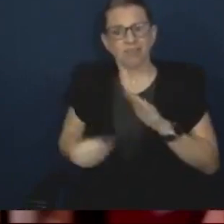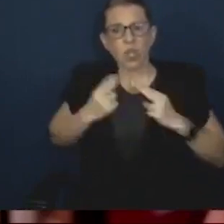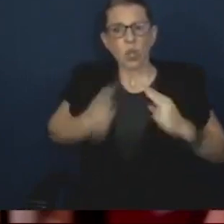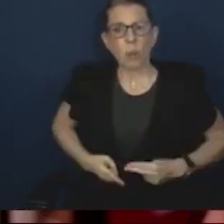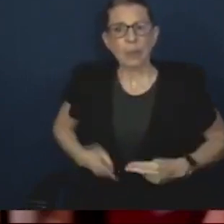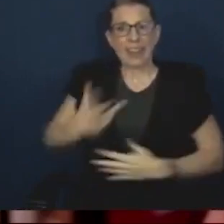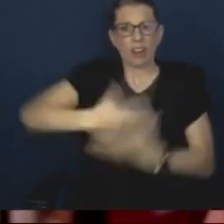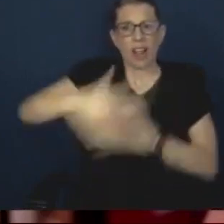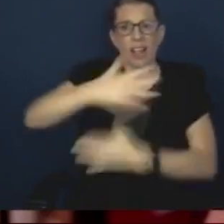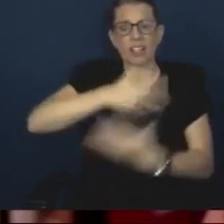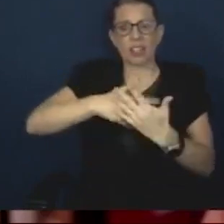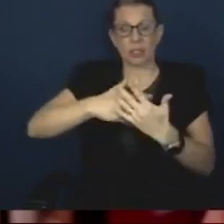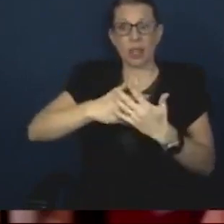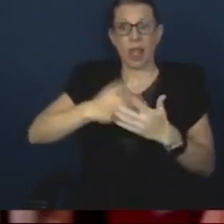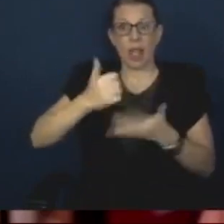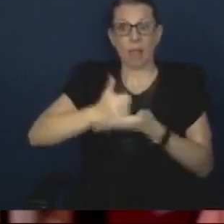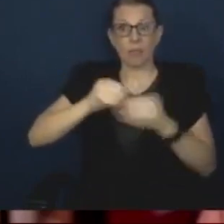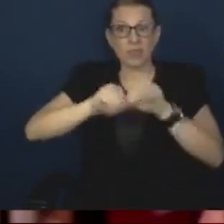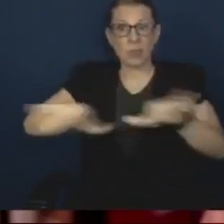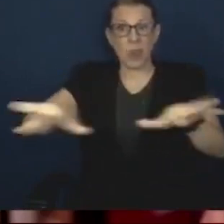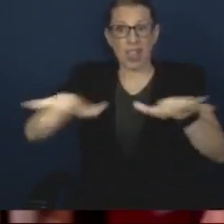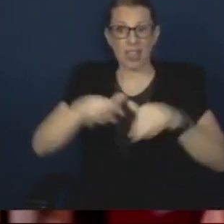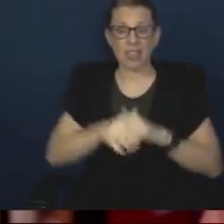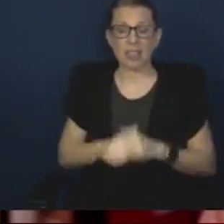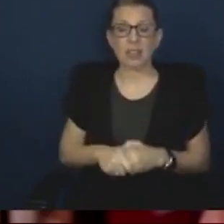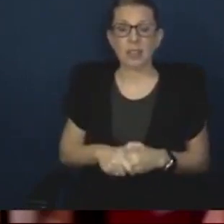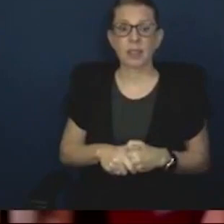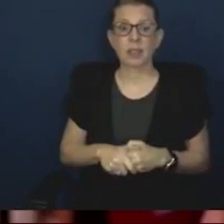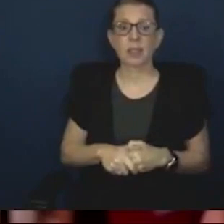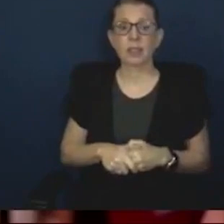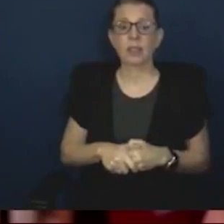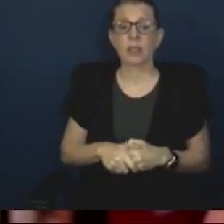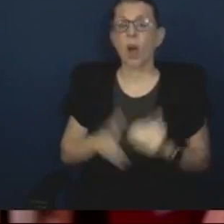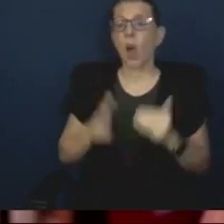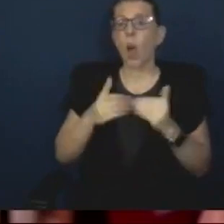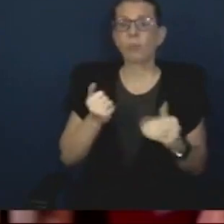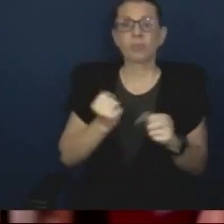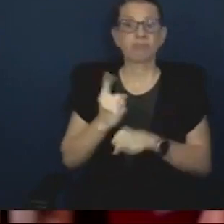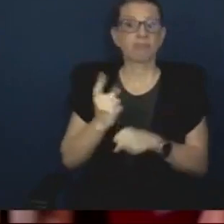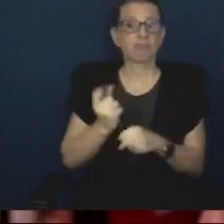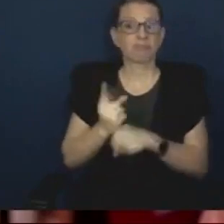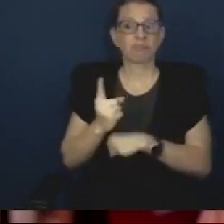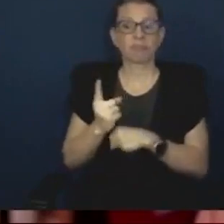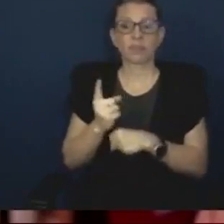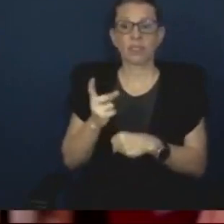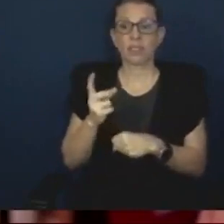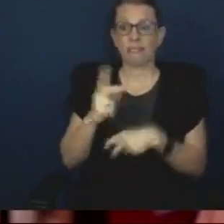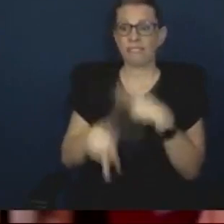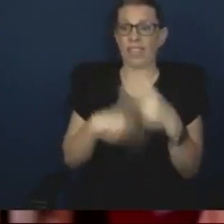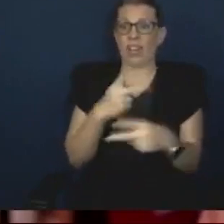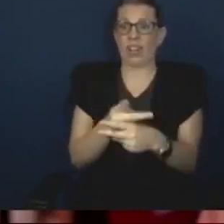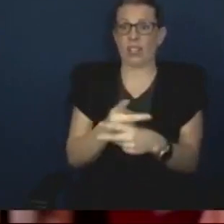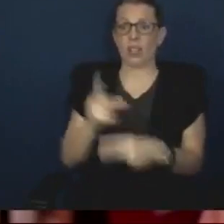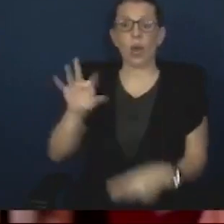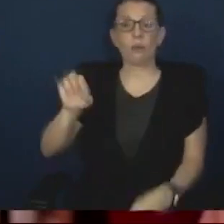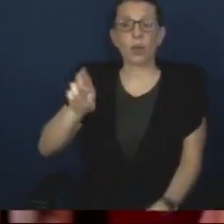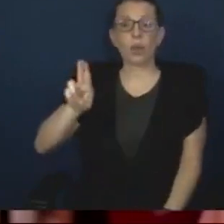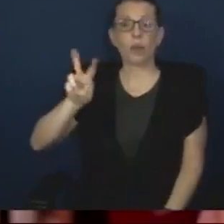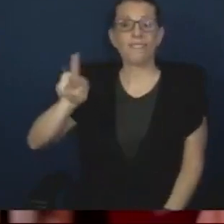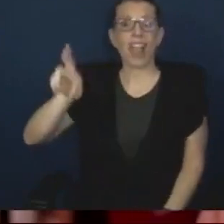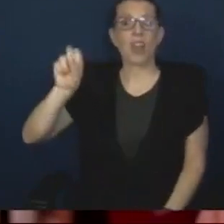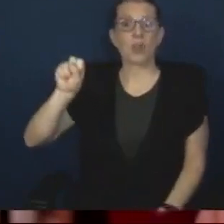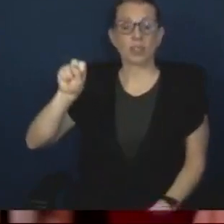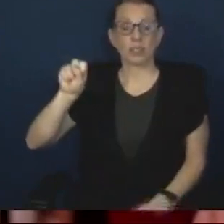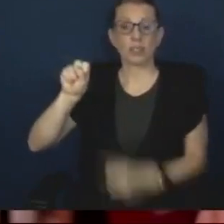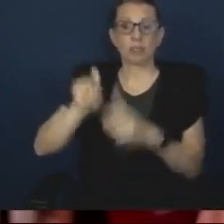interactions. And I want to point out that almost every year, variants of influenza virus arise.